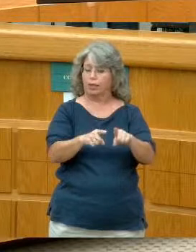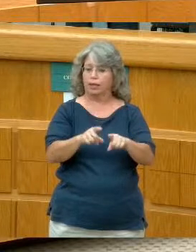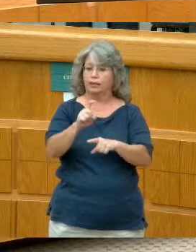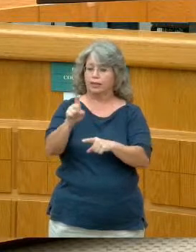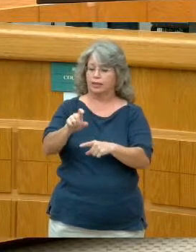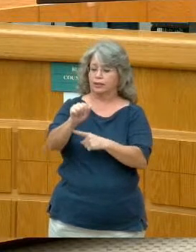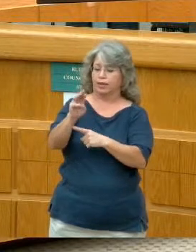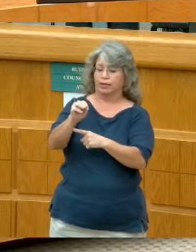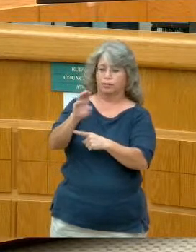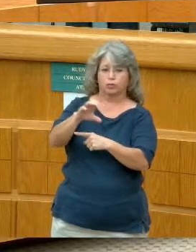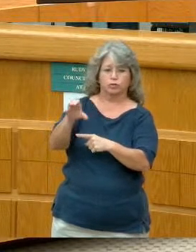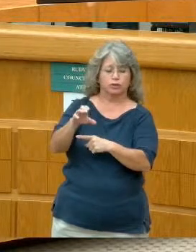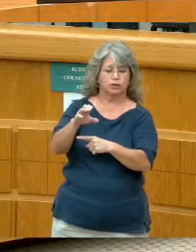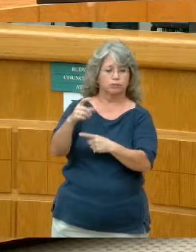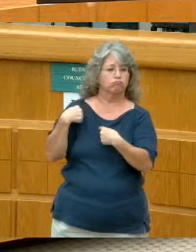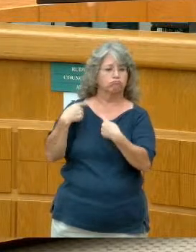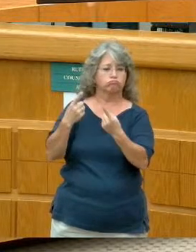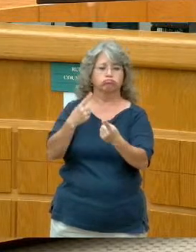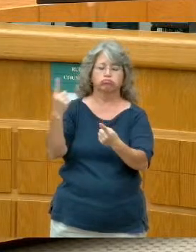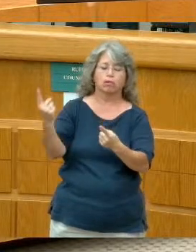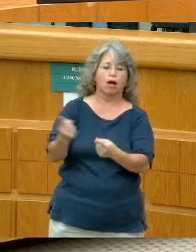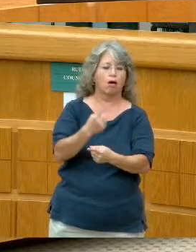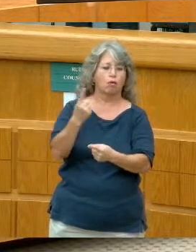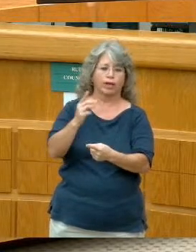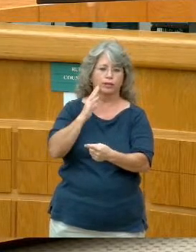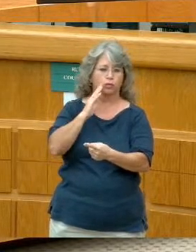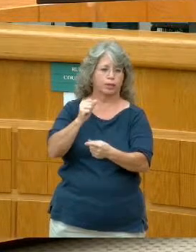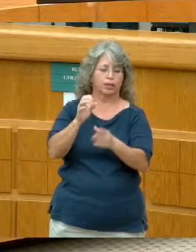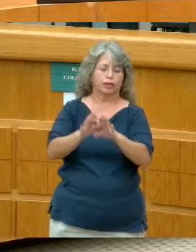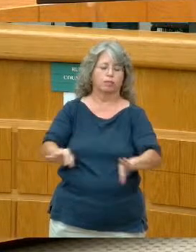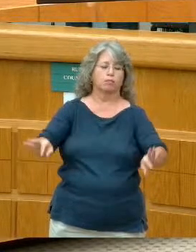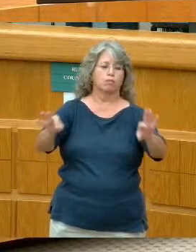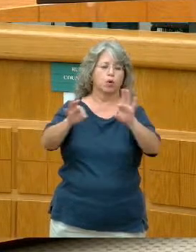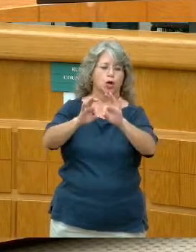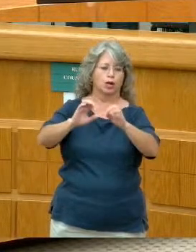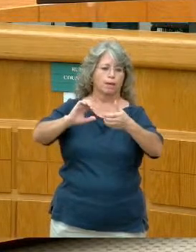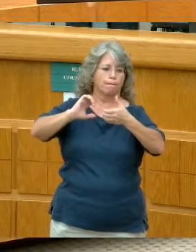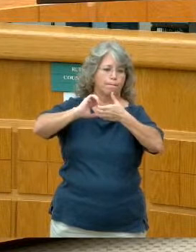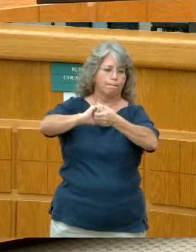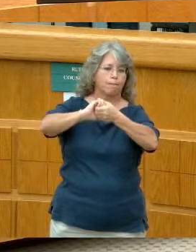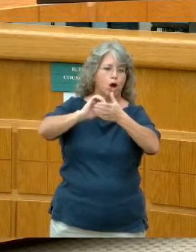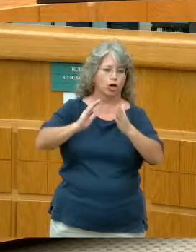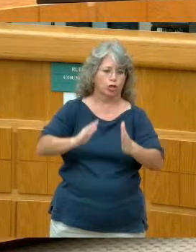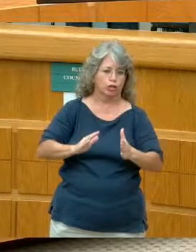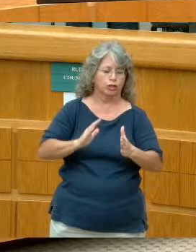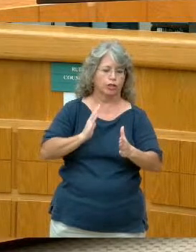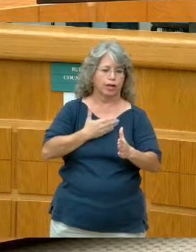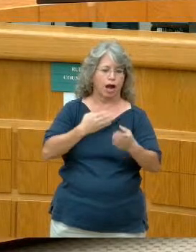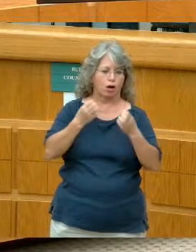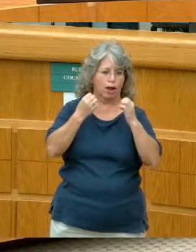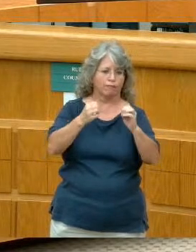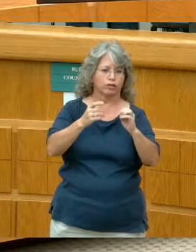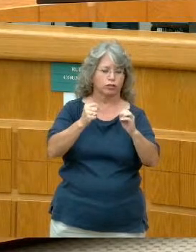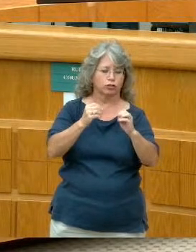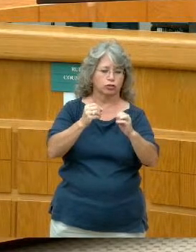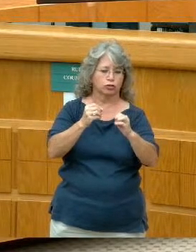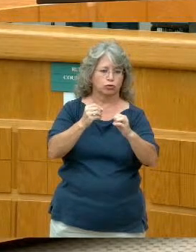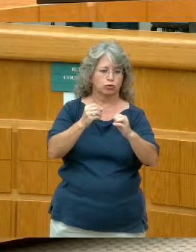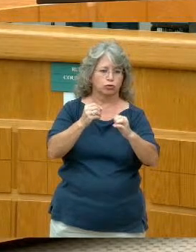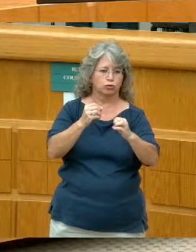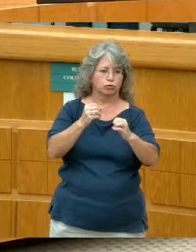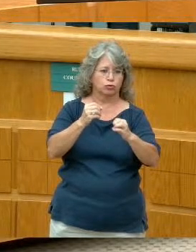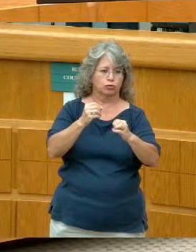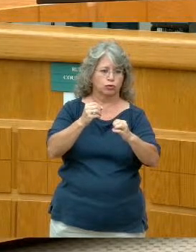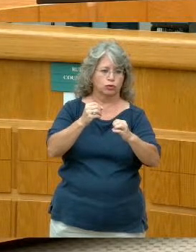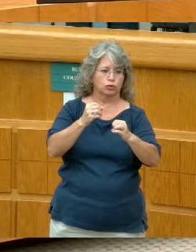Christi has been and will always remain an essential partner in our efforts to combat the spread of COVID-19 in Nueces